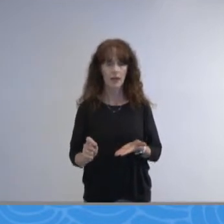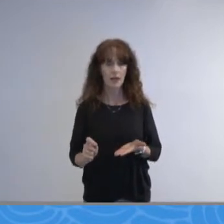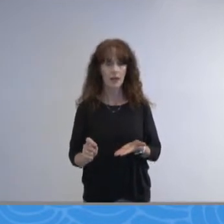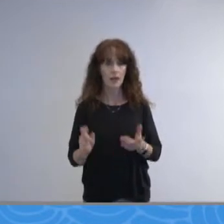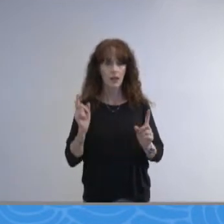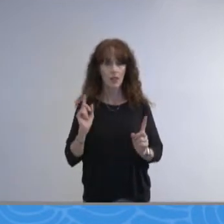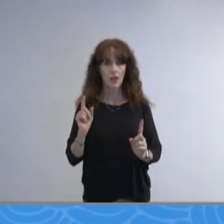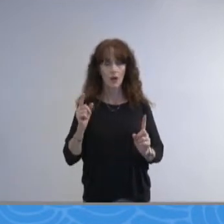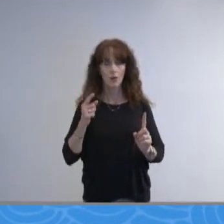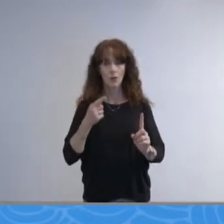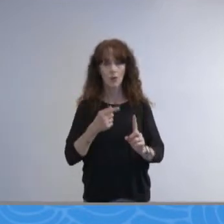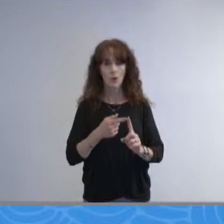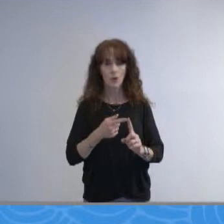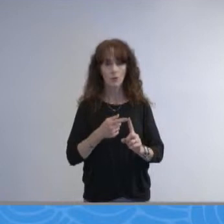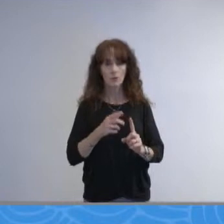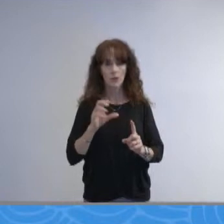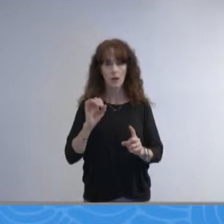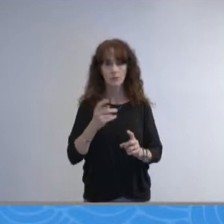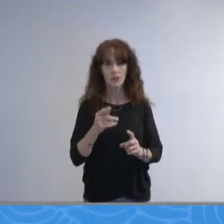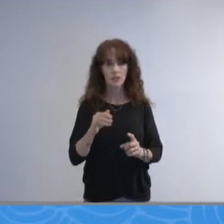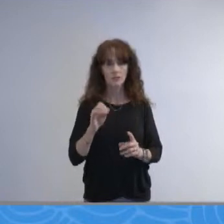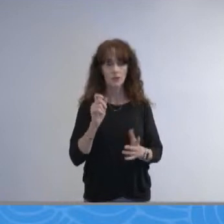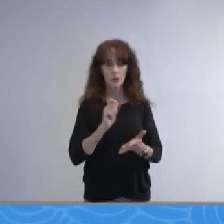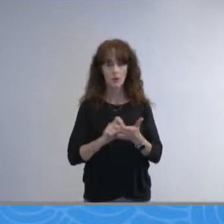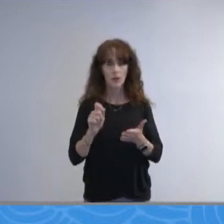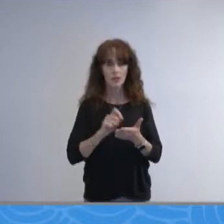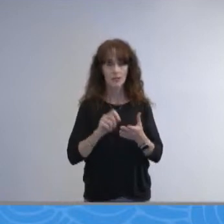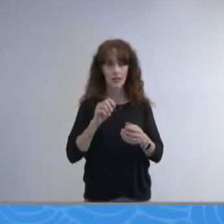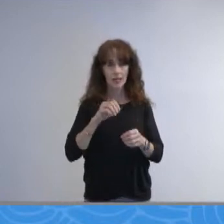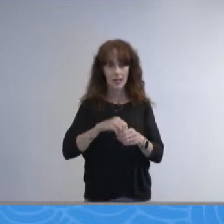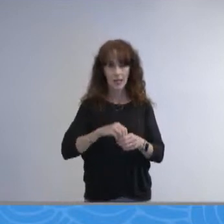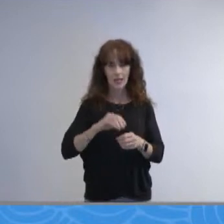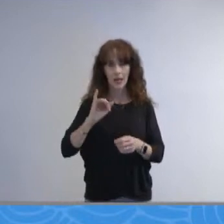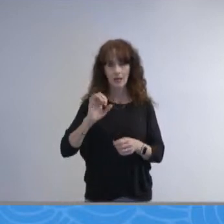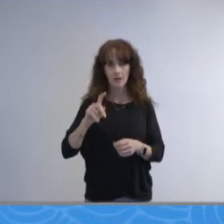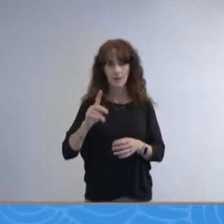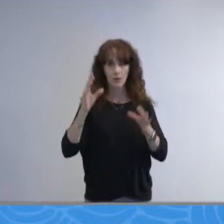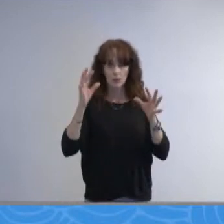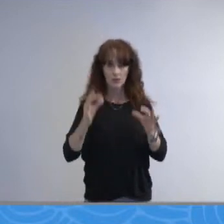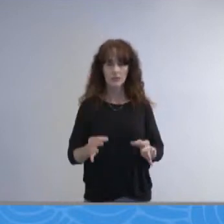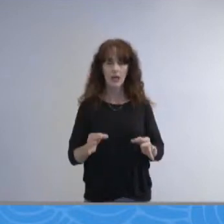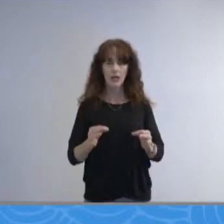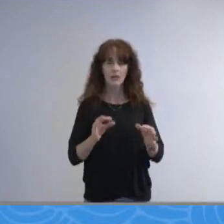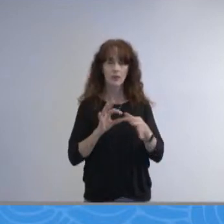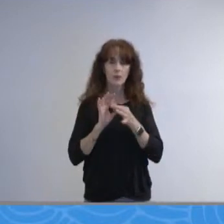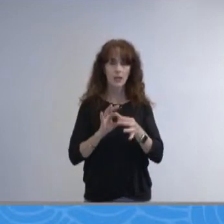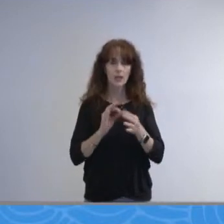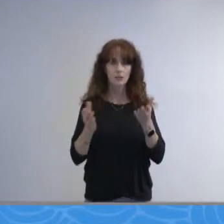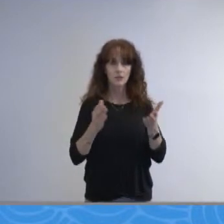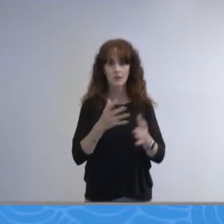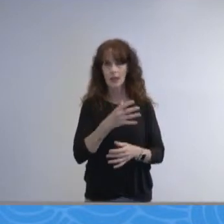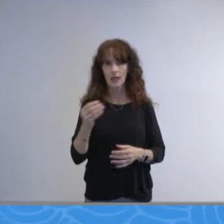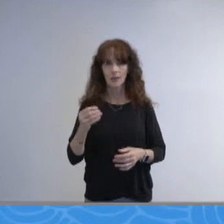The goals and objectives written in the IEP will determine the related services and the